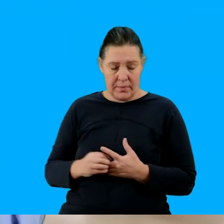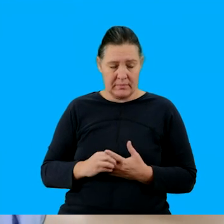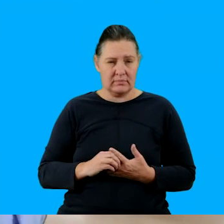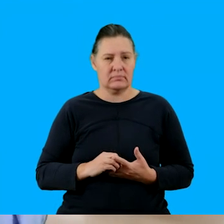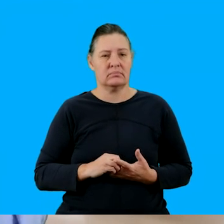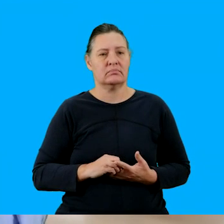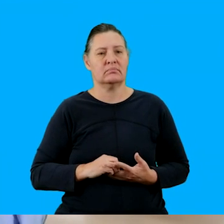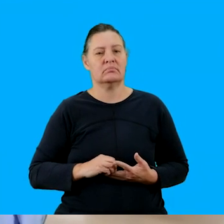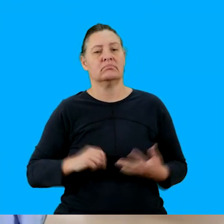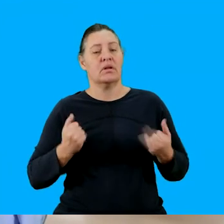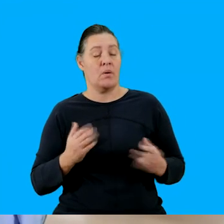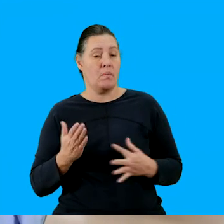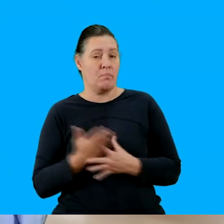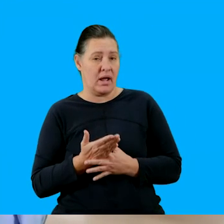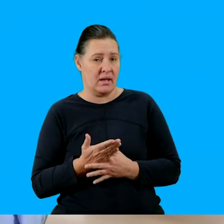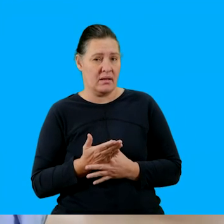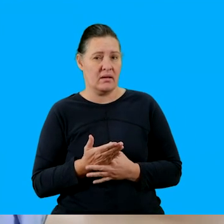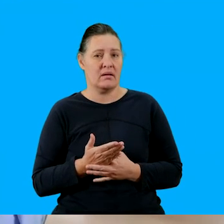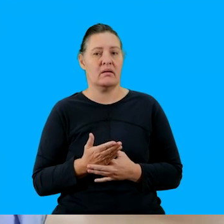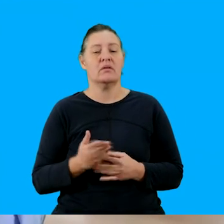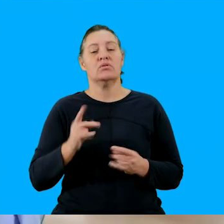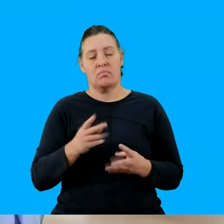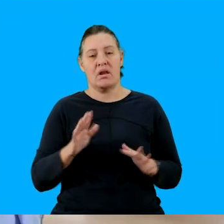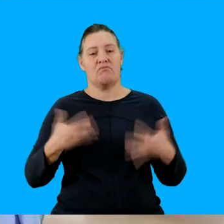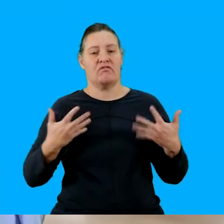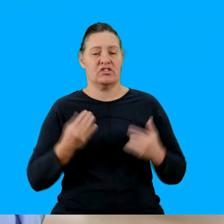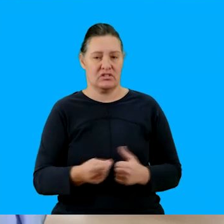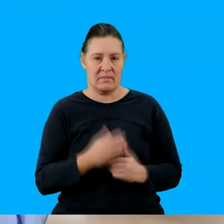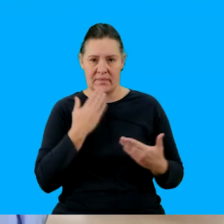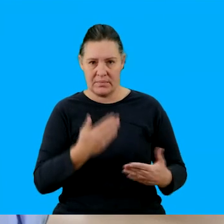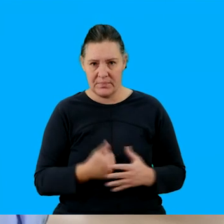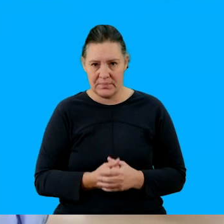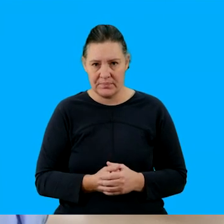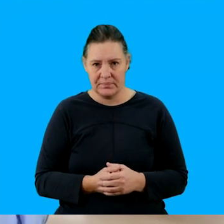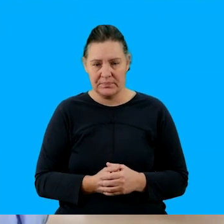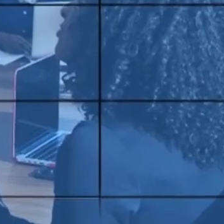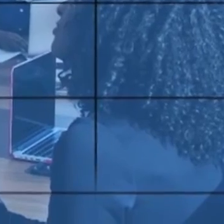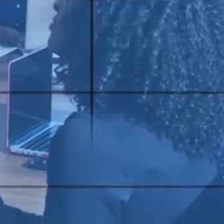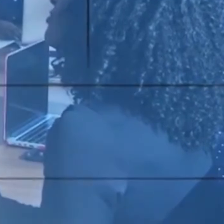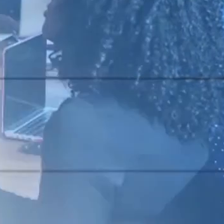So now let us take an ad break so that we refresh. Thank you.